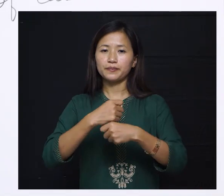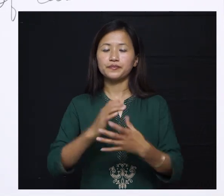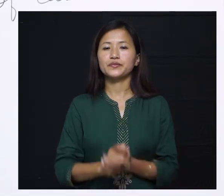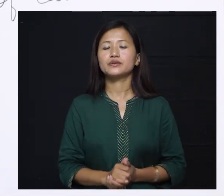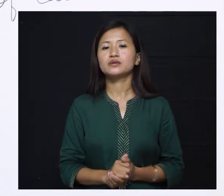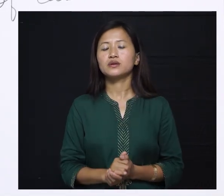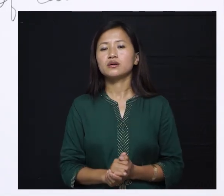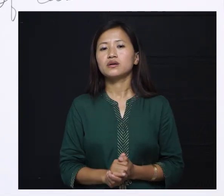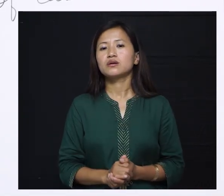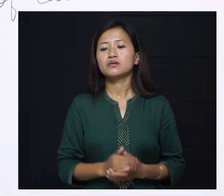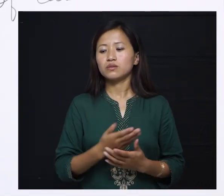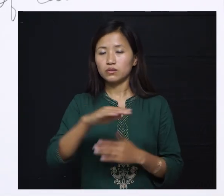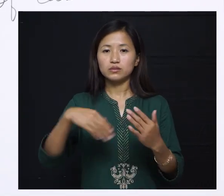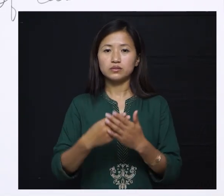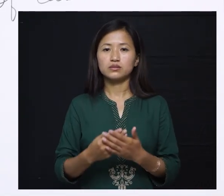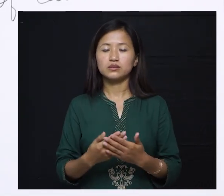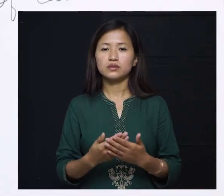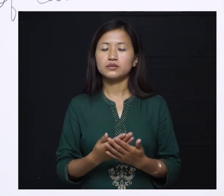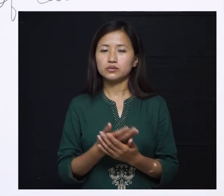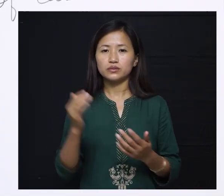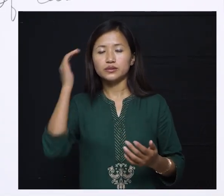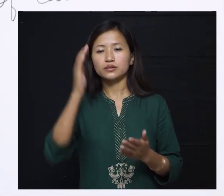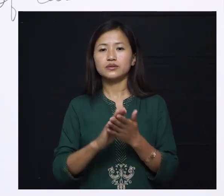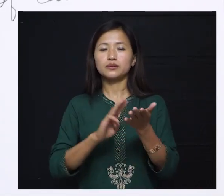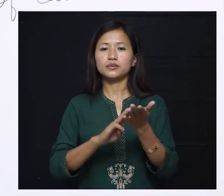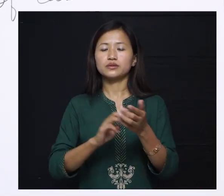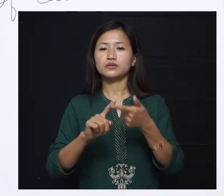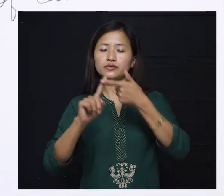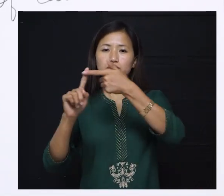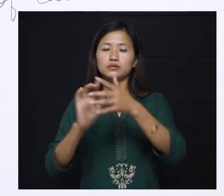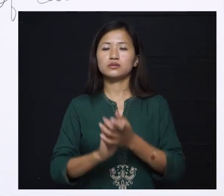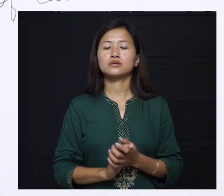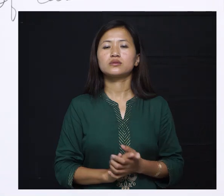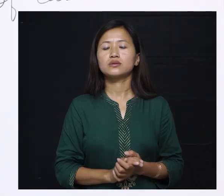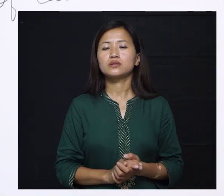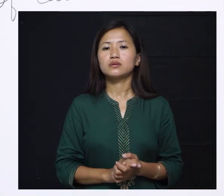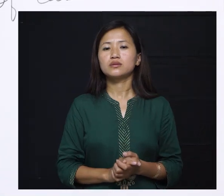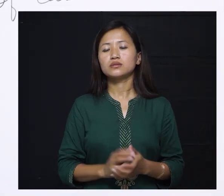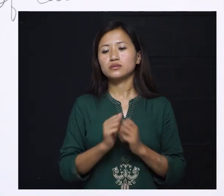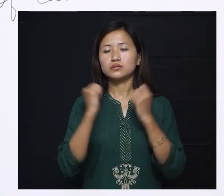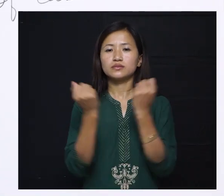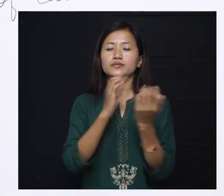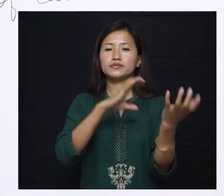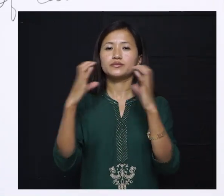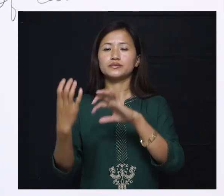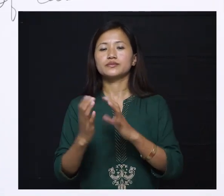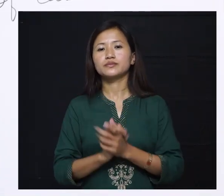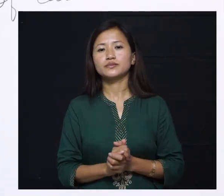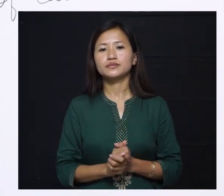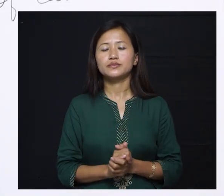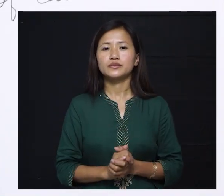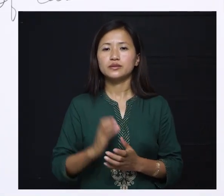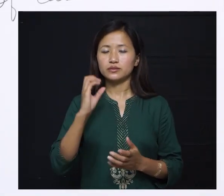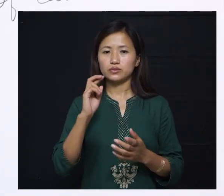So because of all this, Surat was known as the Manchester of the East. Then coming to the social changes